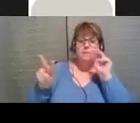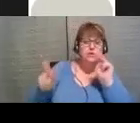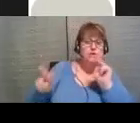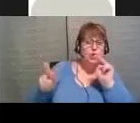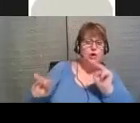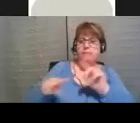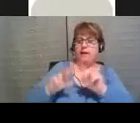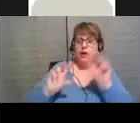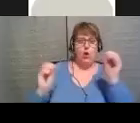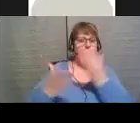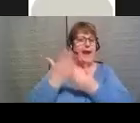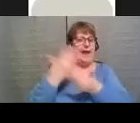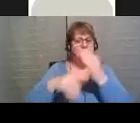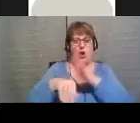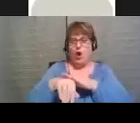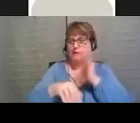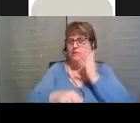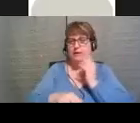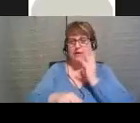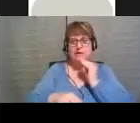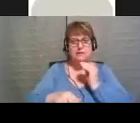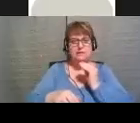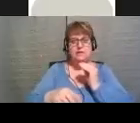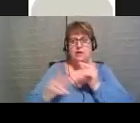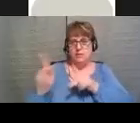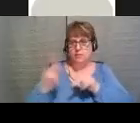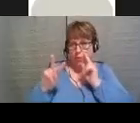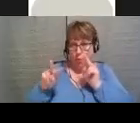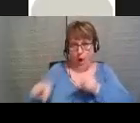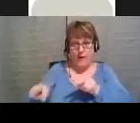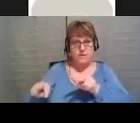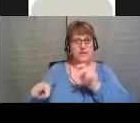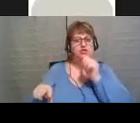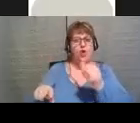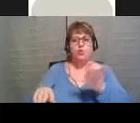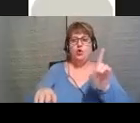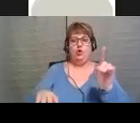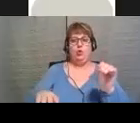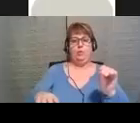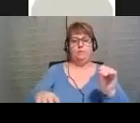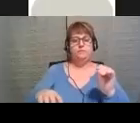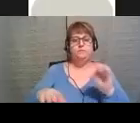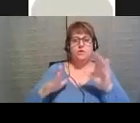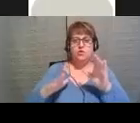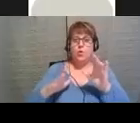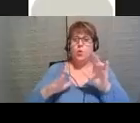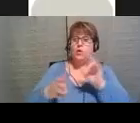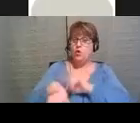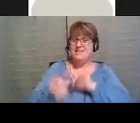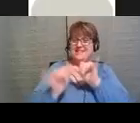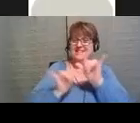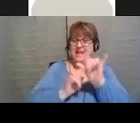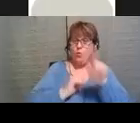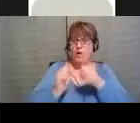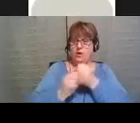of the developing world. You just, the students watch, they don't do. And so they stay with us for a year, and they